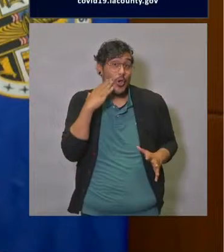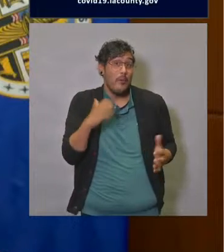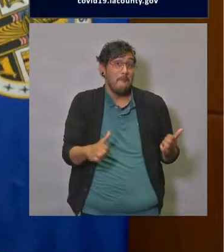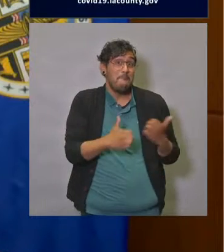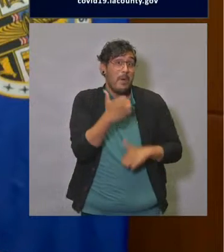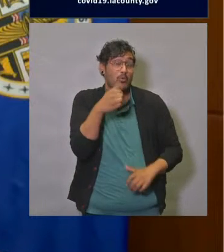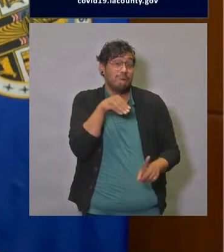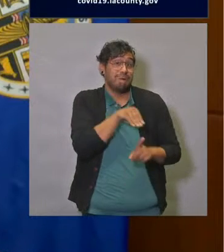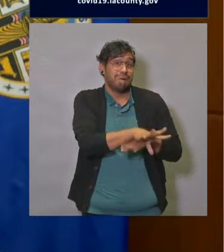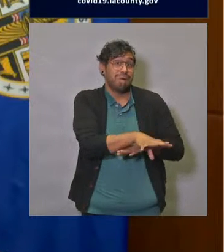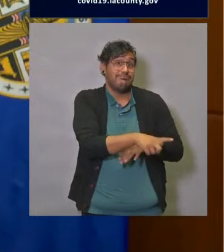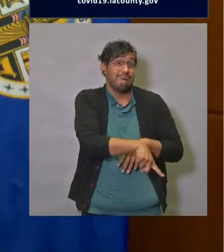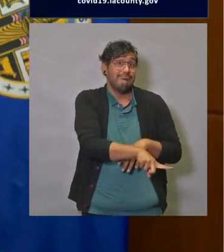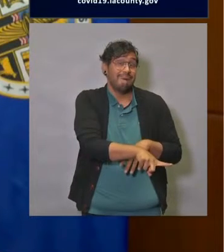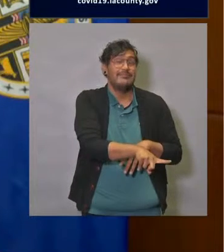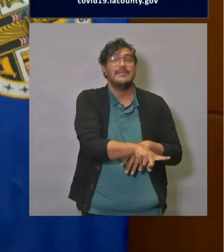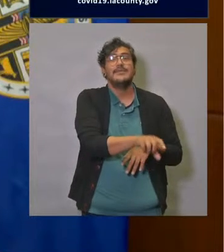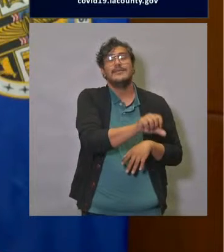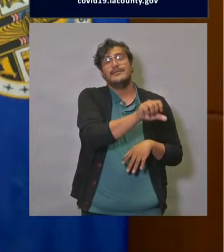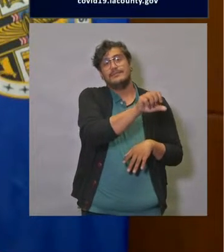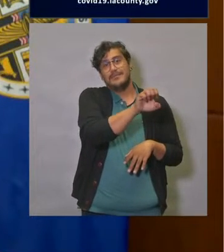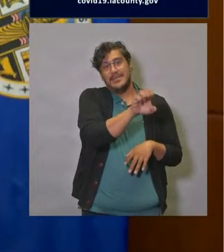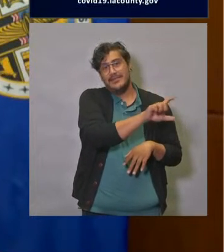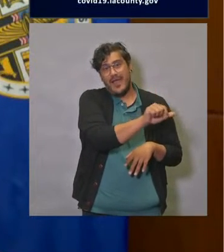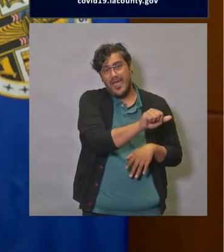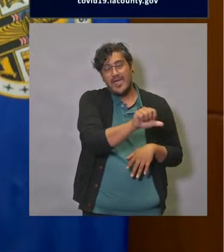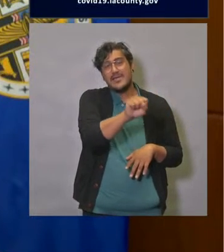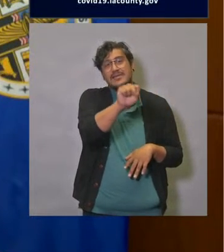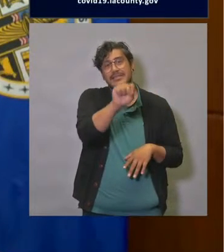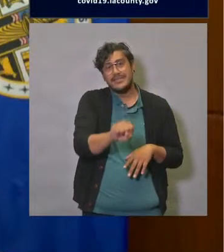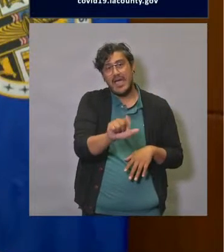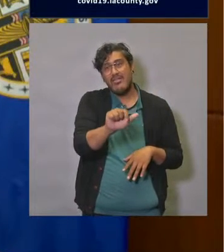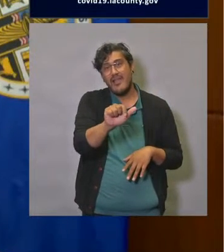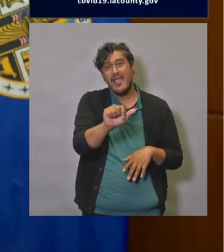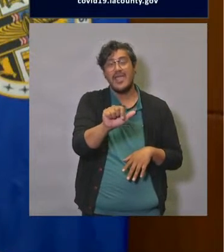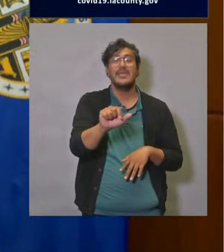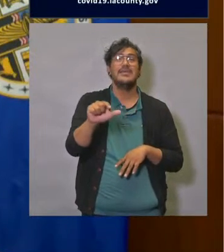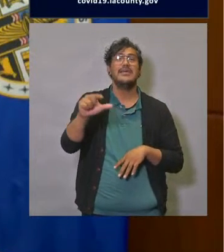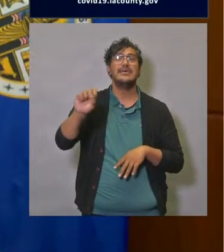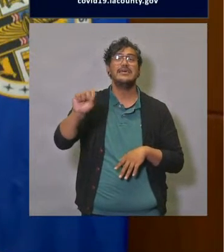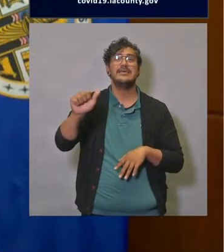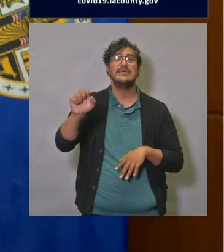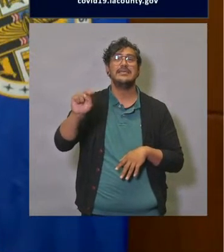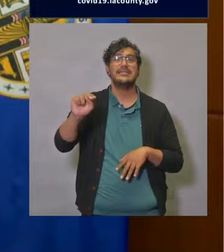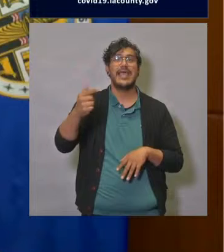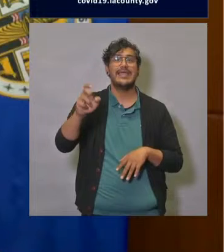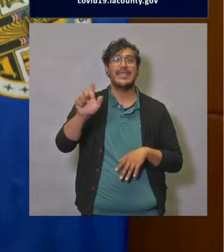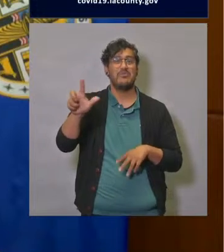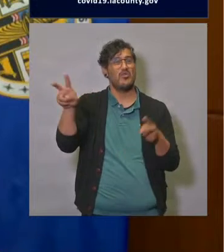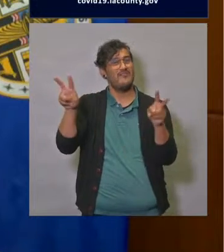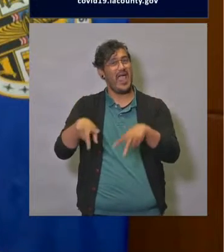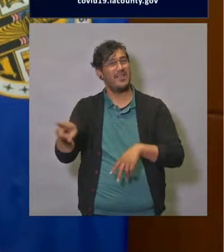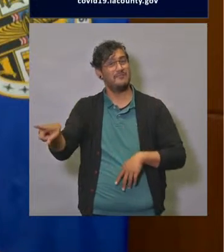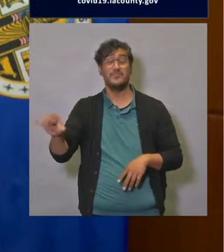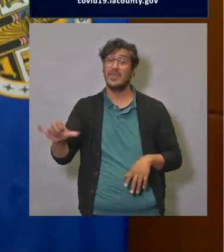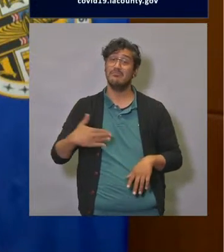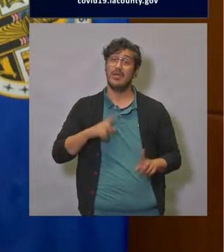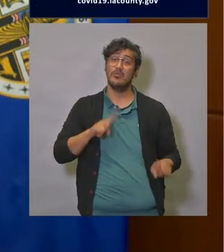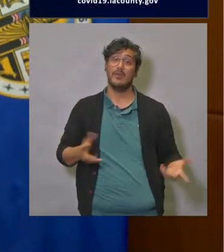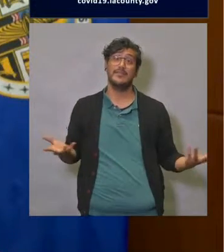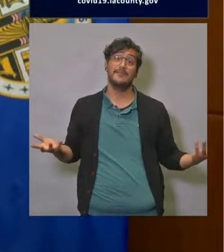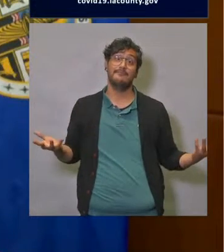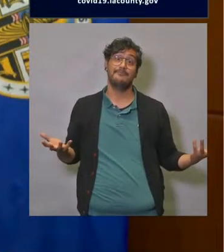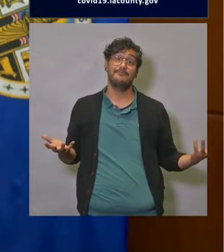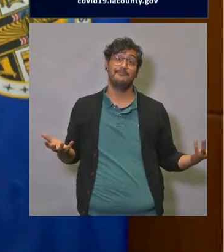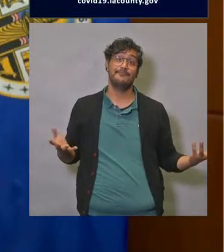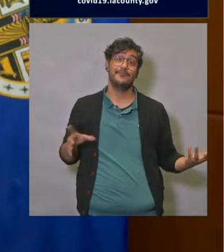happen to be in East Los Angeles, Southeast LA, and eastern parts of the San Gabriel Valley. So that's my response. Dr.